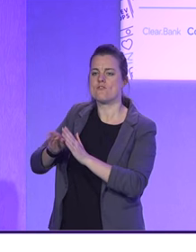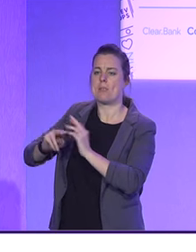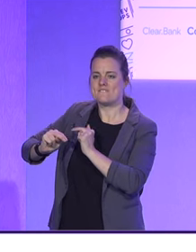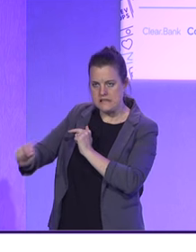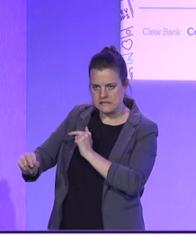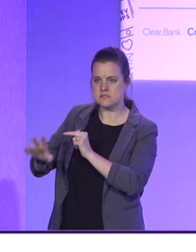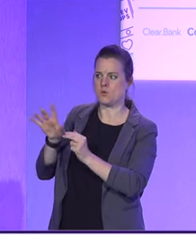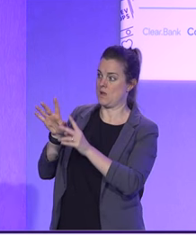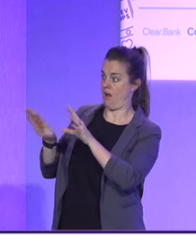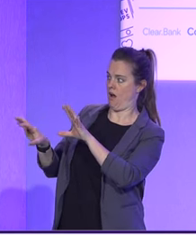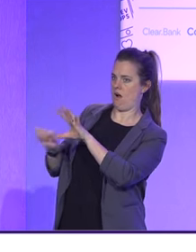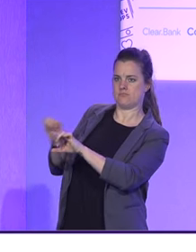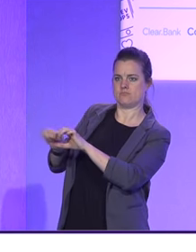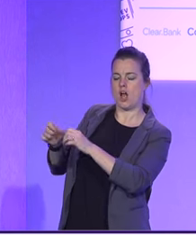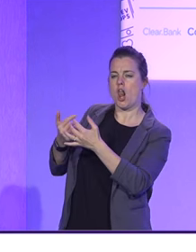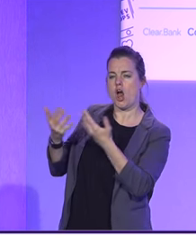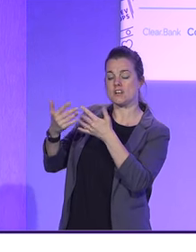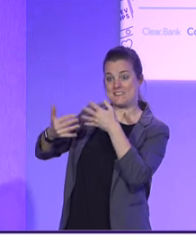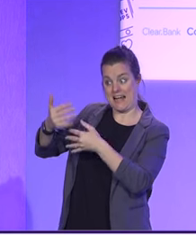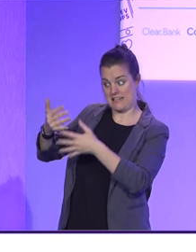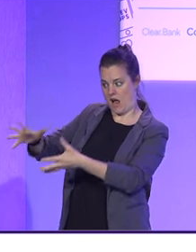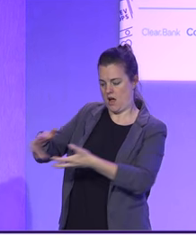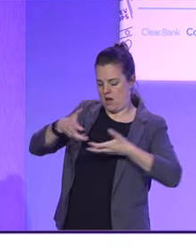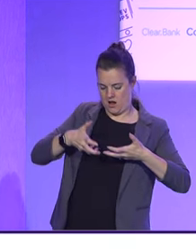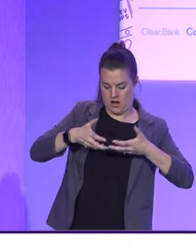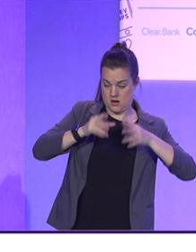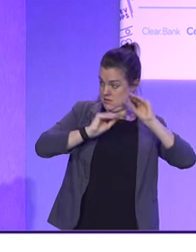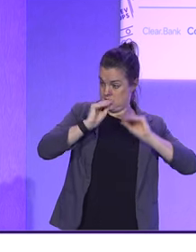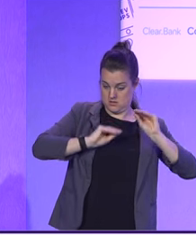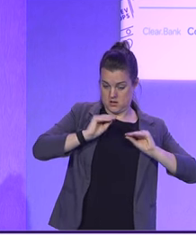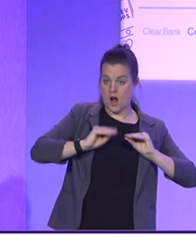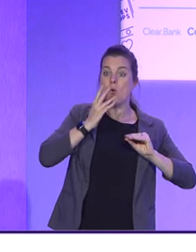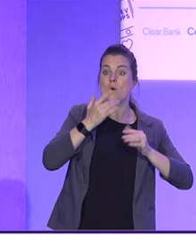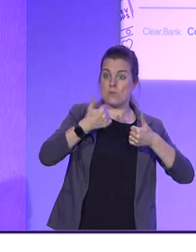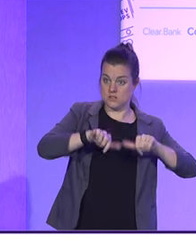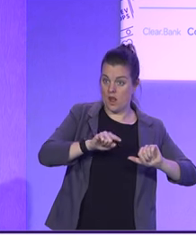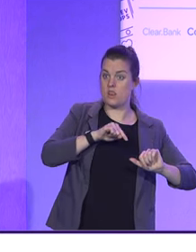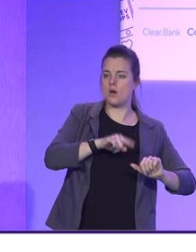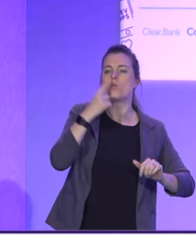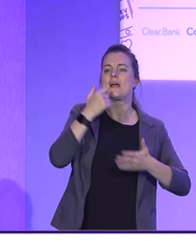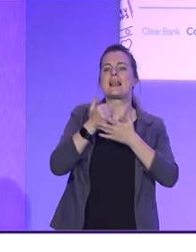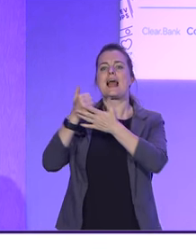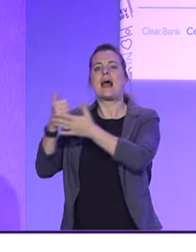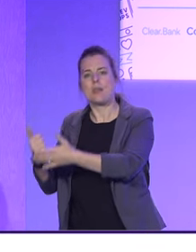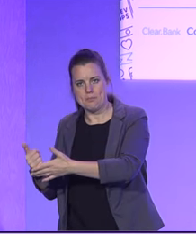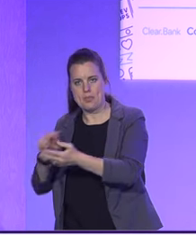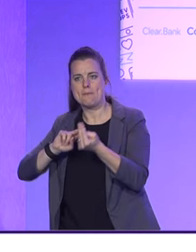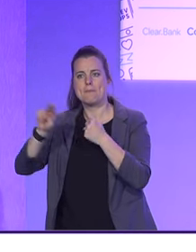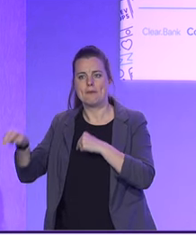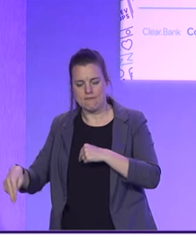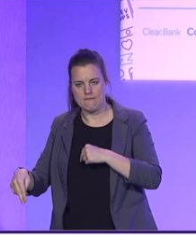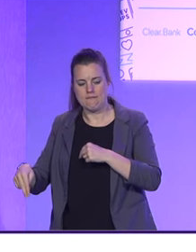services around that data. Okay, and basically with that, we can help the farmers just to increase the